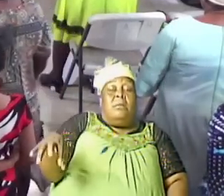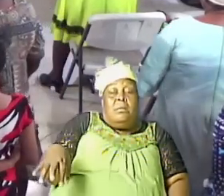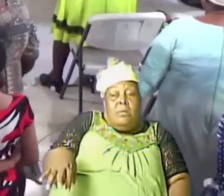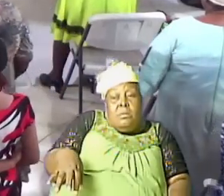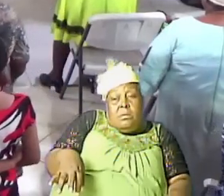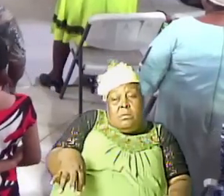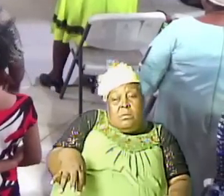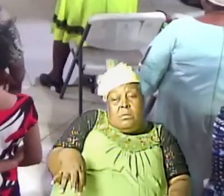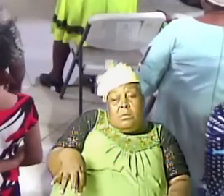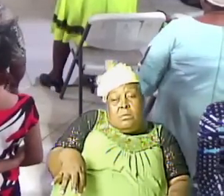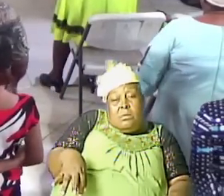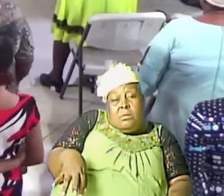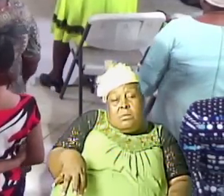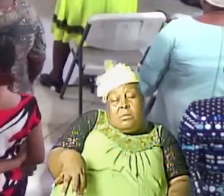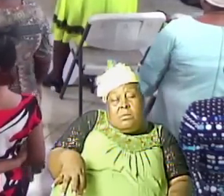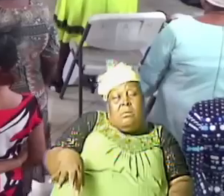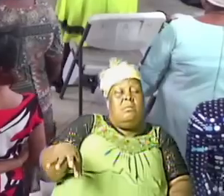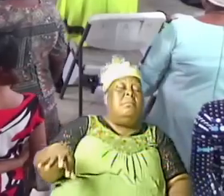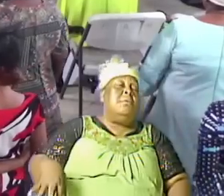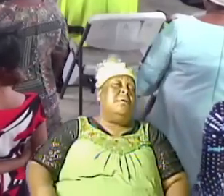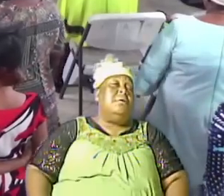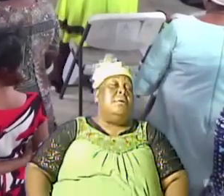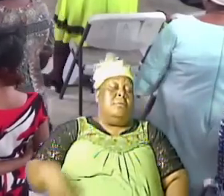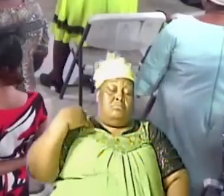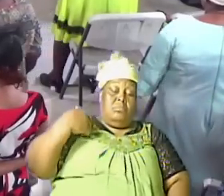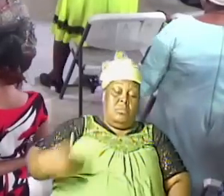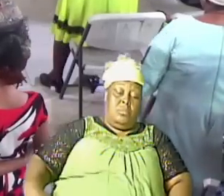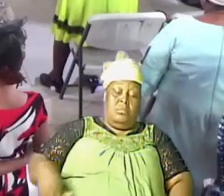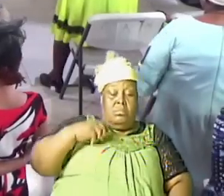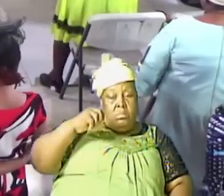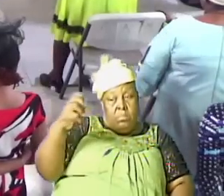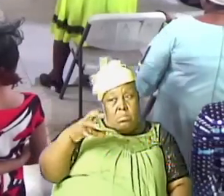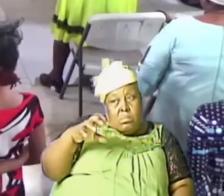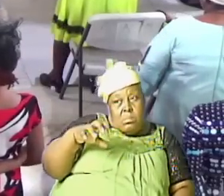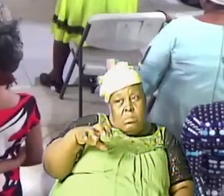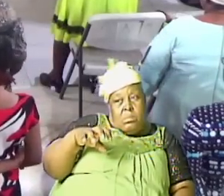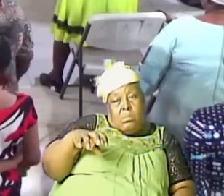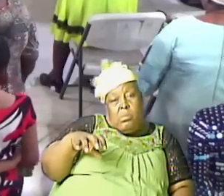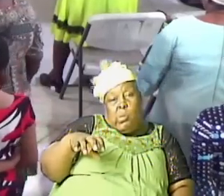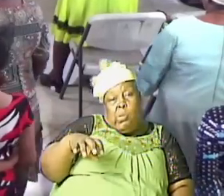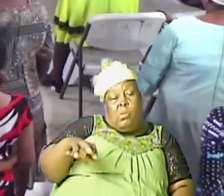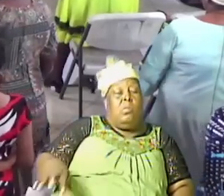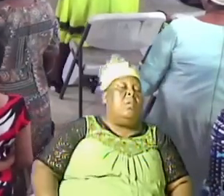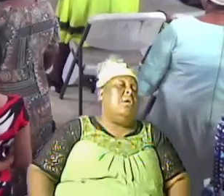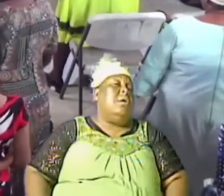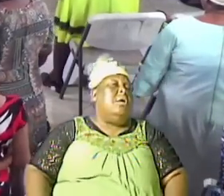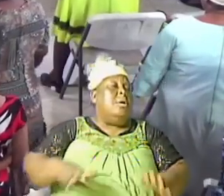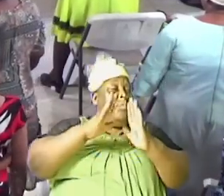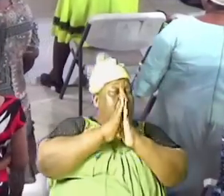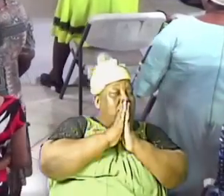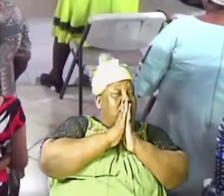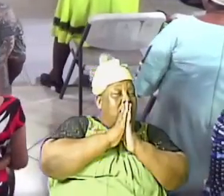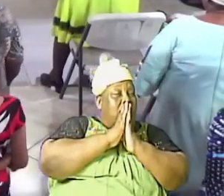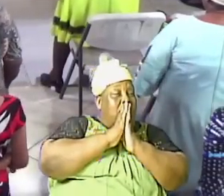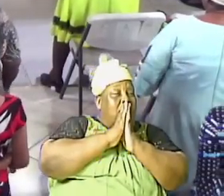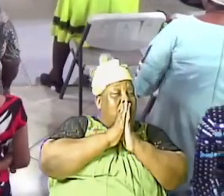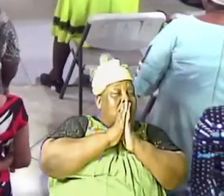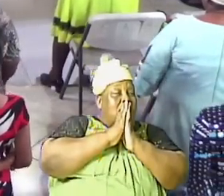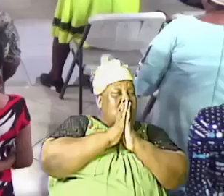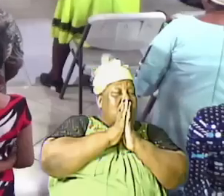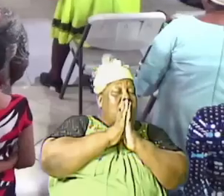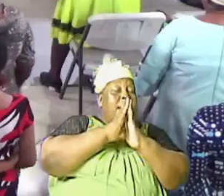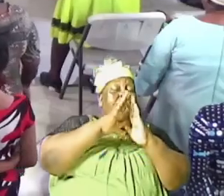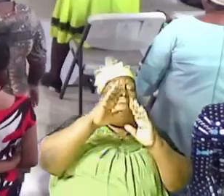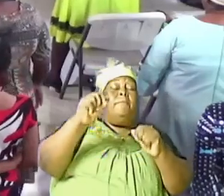on the right side. So he had a stroke and it's on the right side. The right side is mostly affected, I guess. And we're going to pray for Jennifer